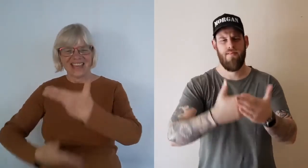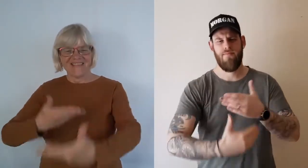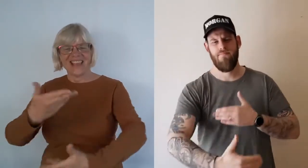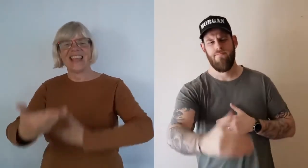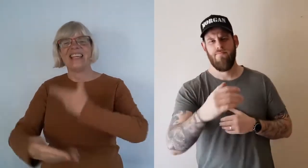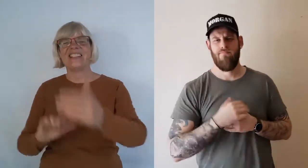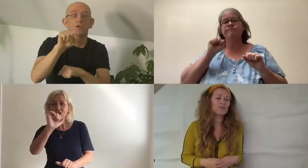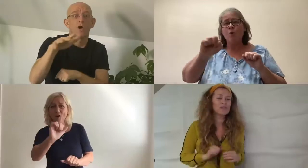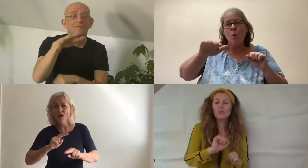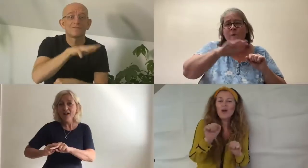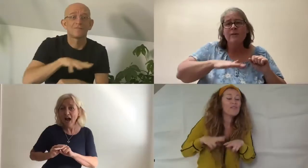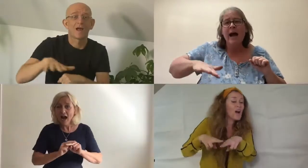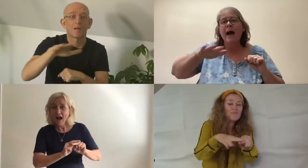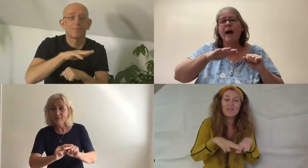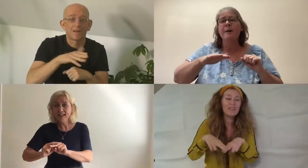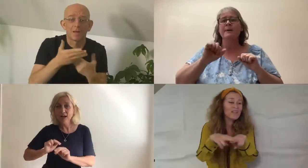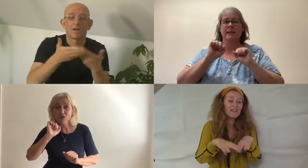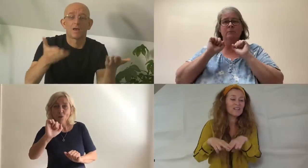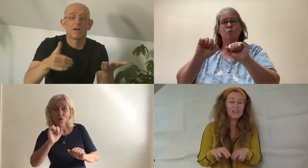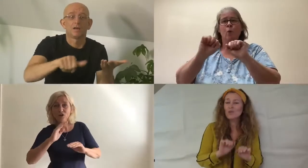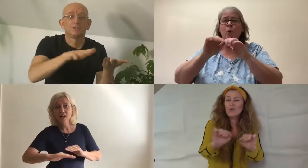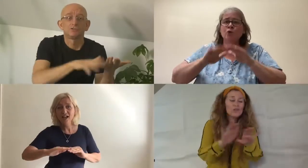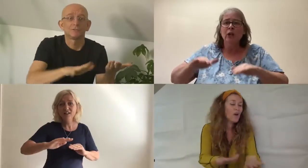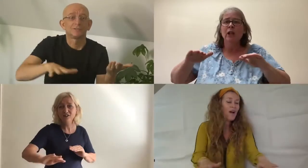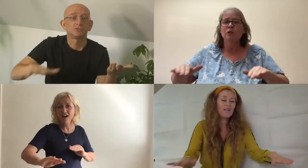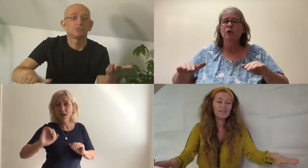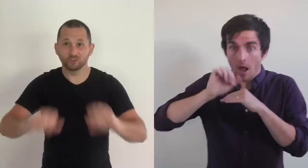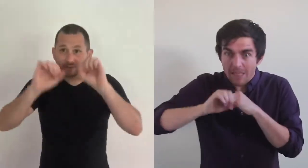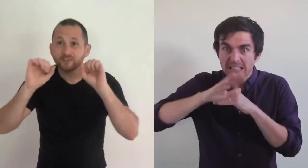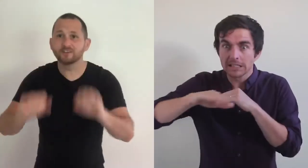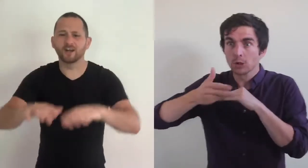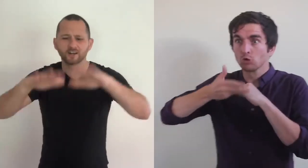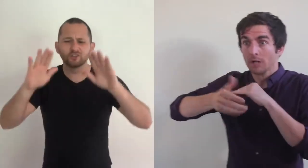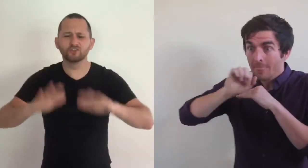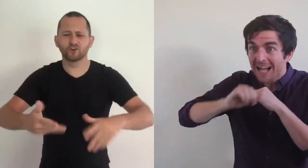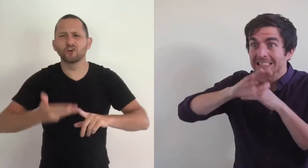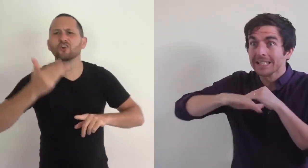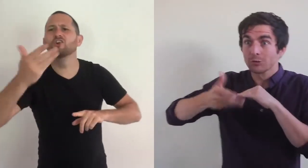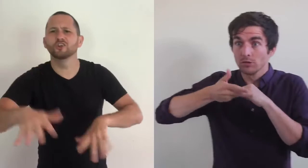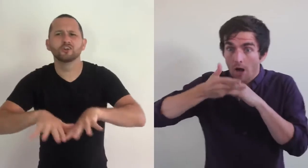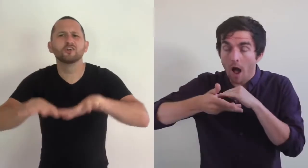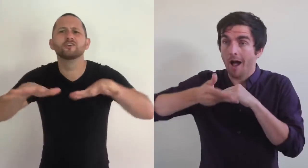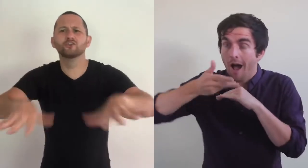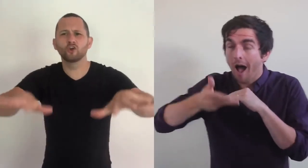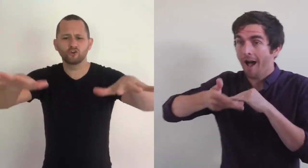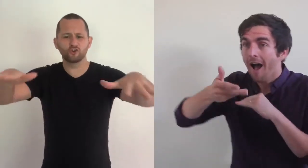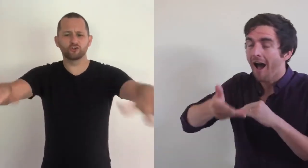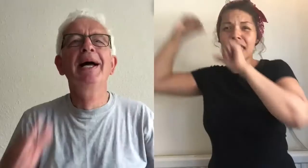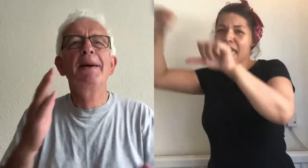thousand generations, and your family, and your children, and their children, and